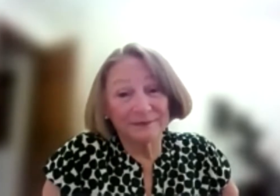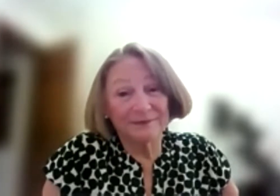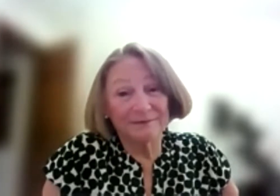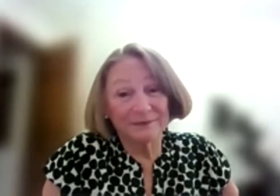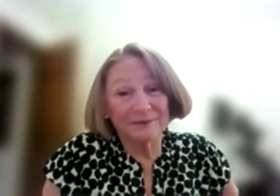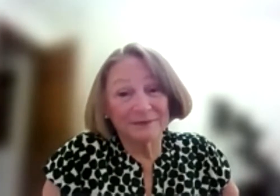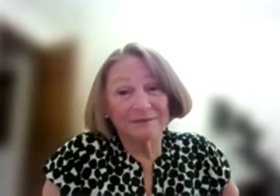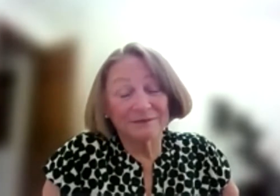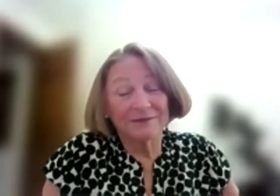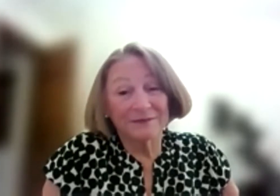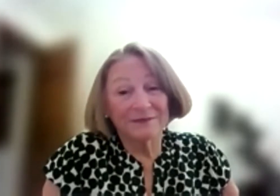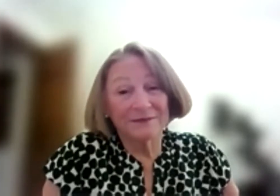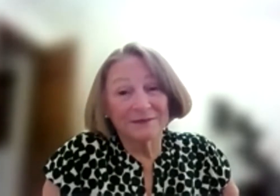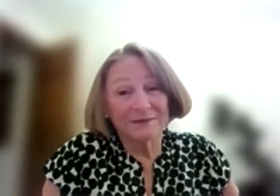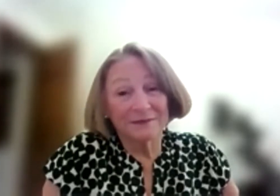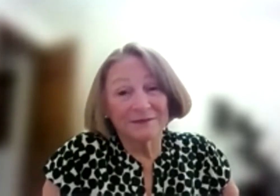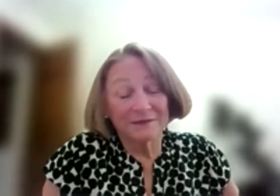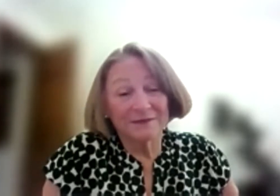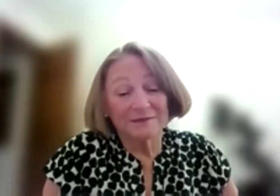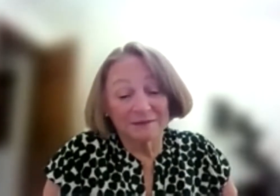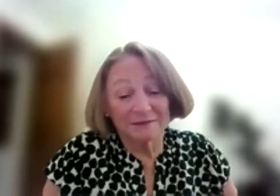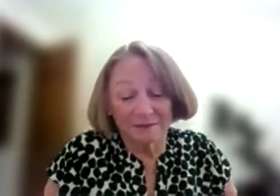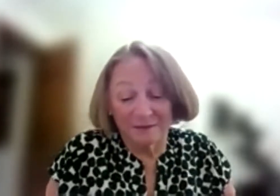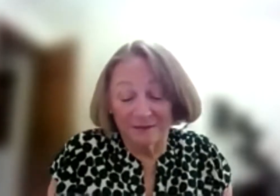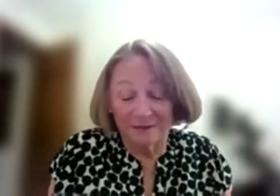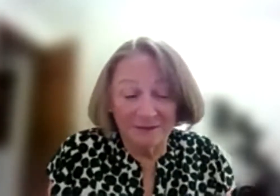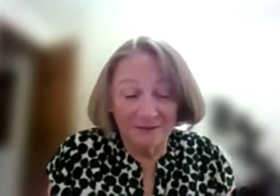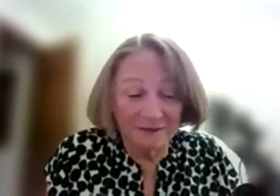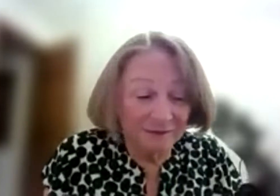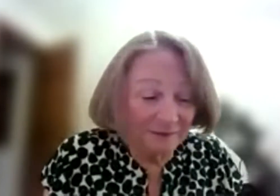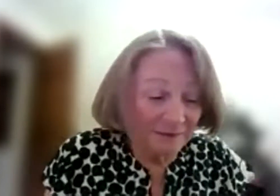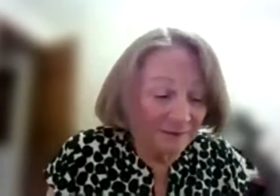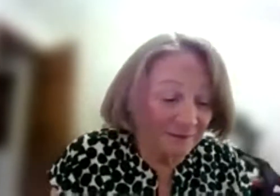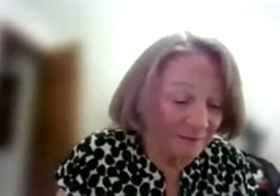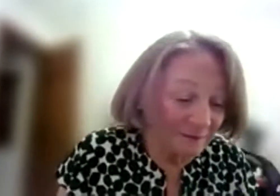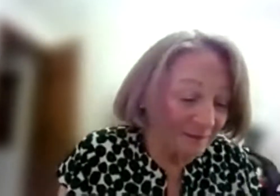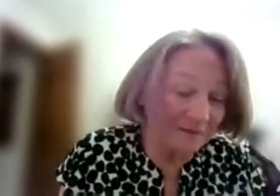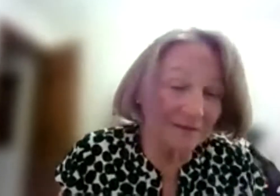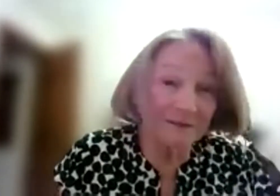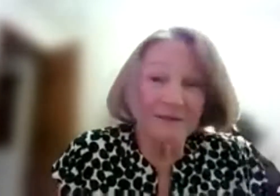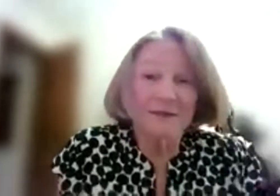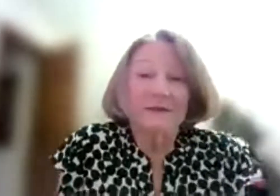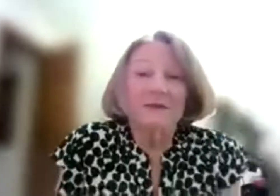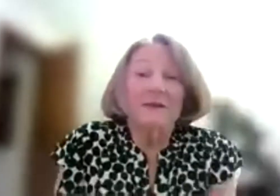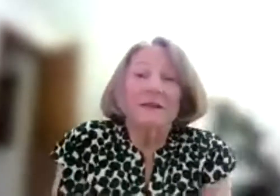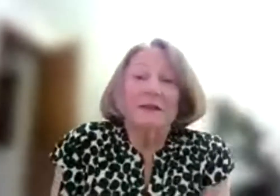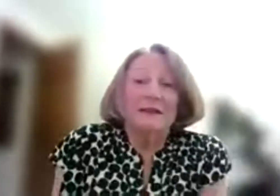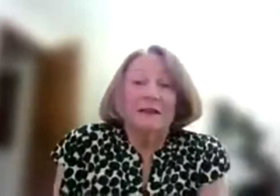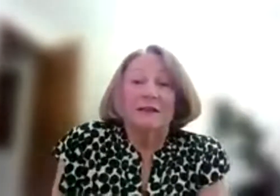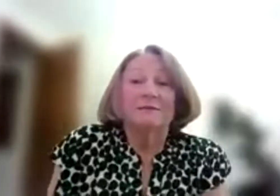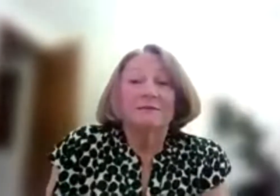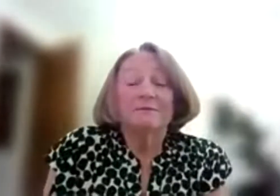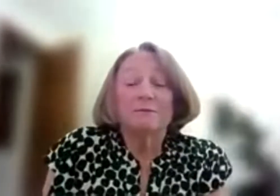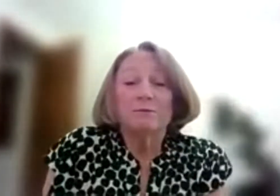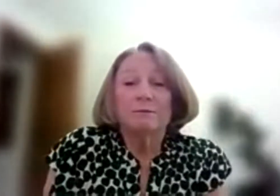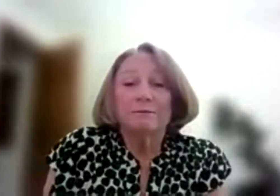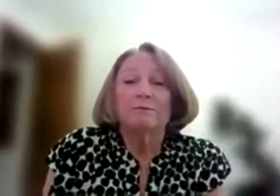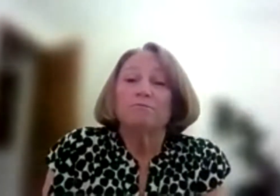I fear for the people who can't afford housing, and I think that's a major issue. And whether, I know that's not in your